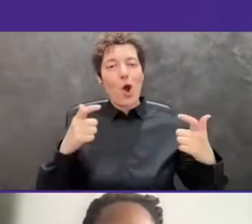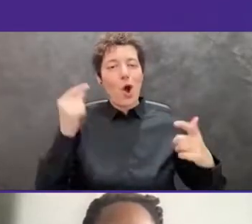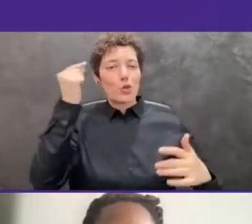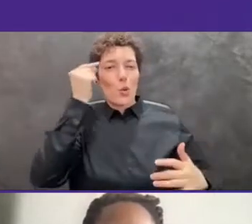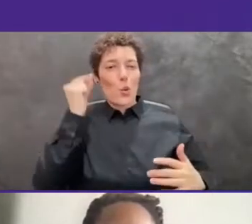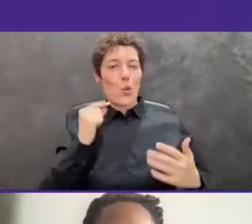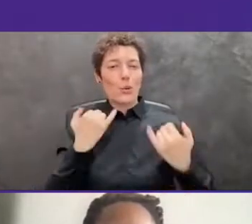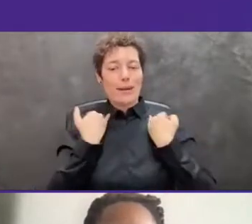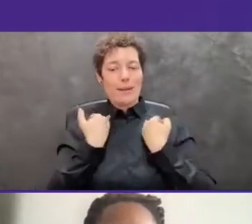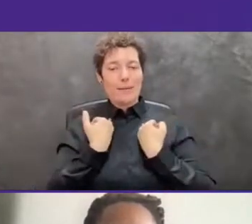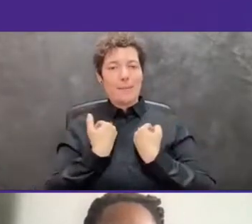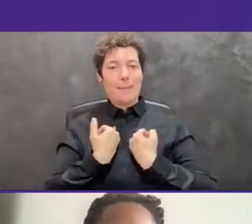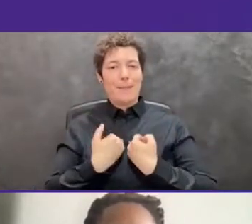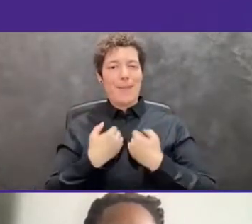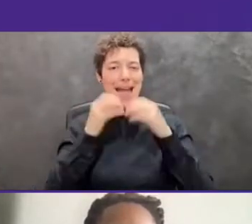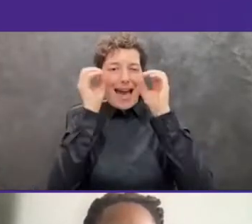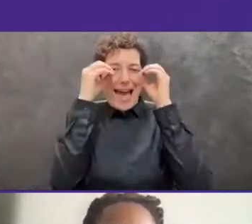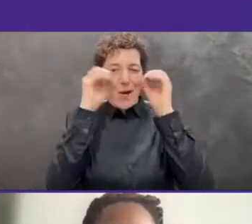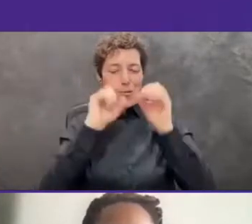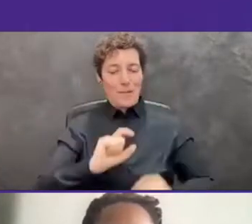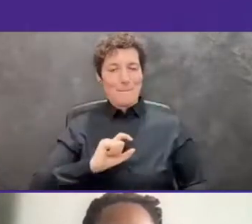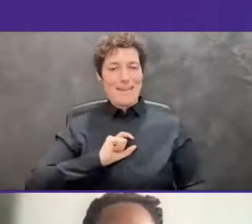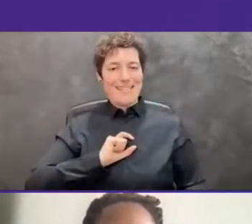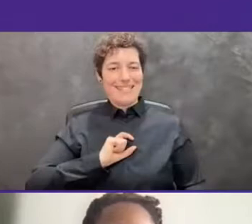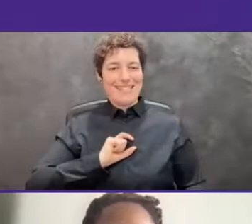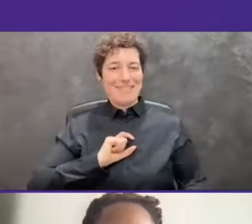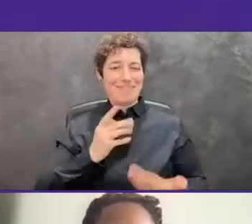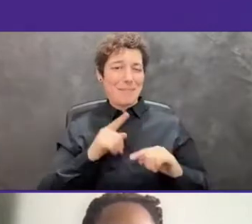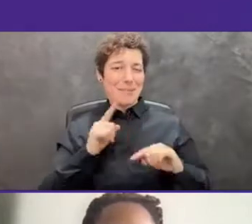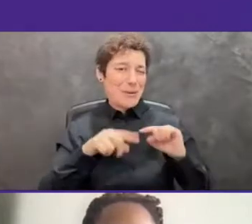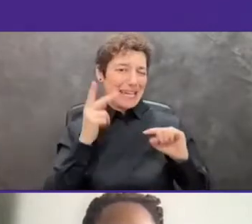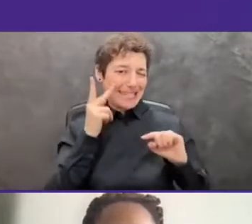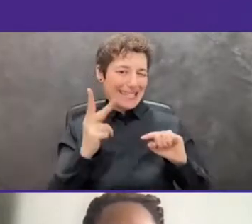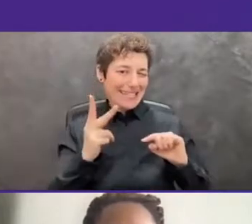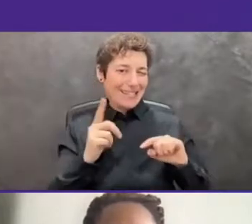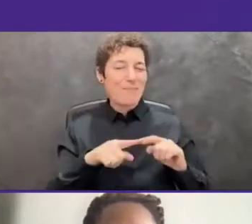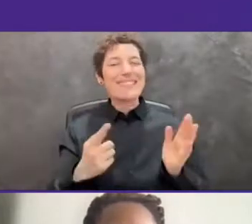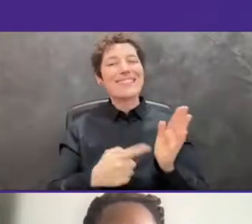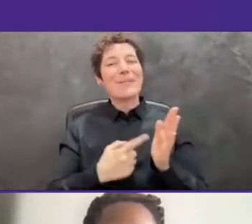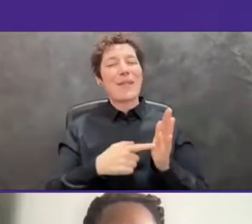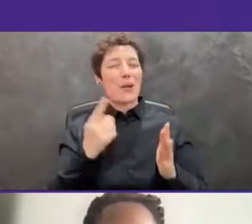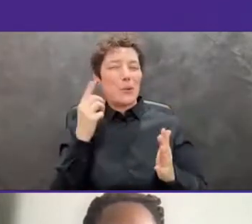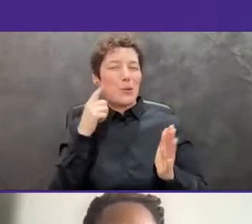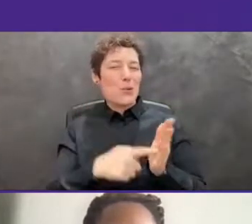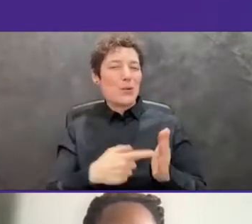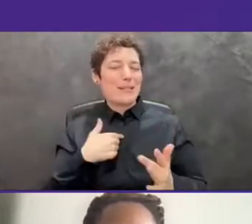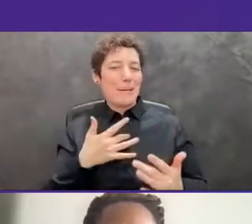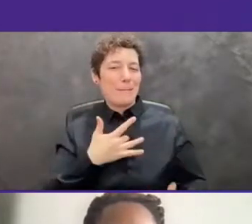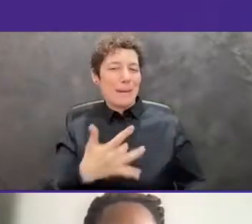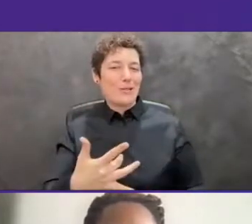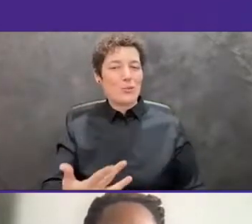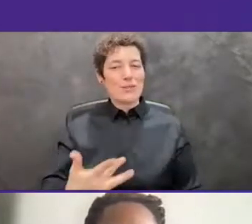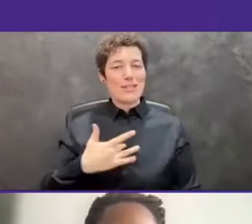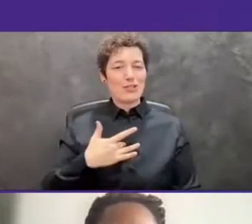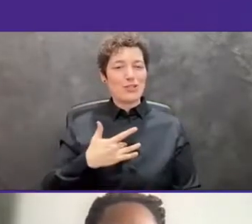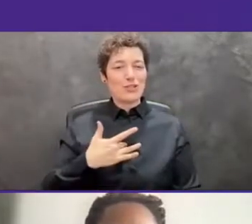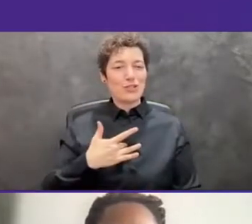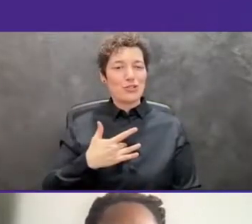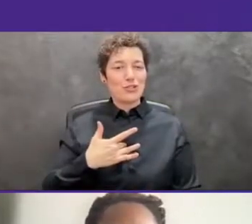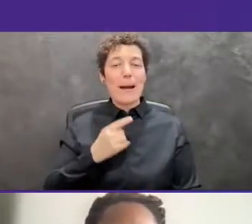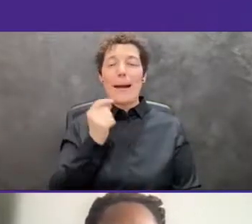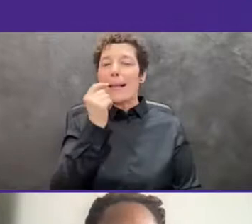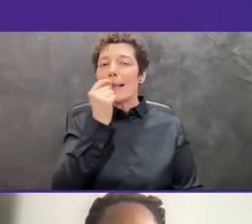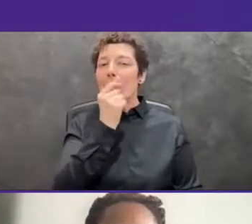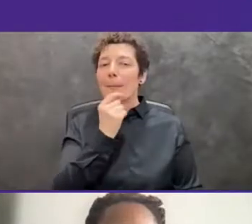owl pendant that you can't really see, but at times I will probably touch it. The lip color I've chosen today is a